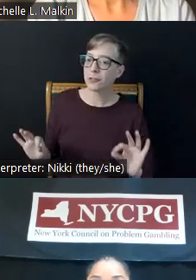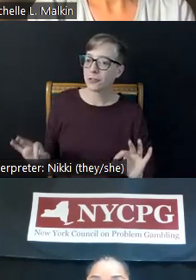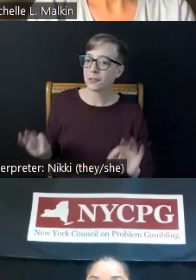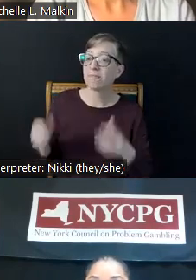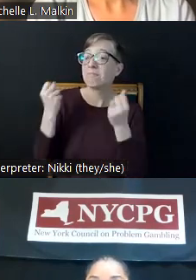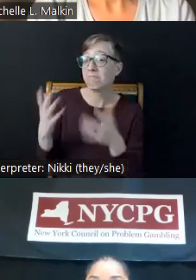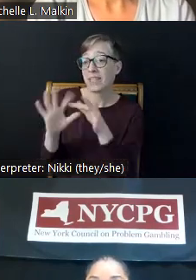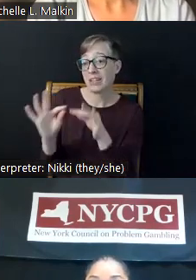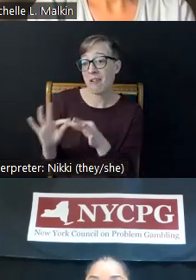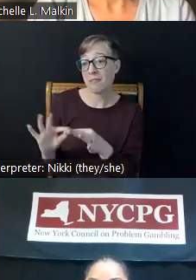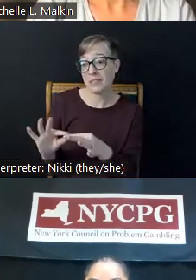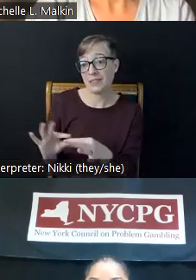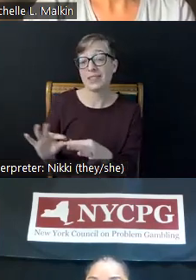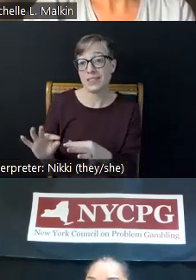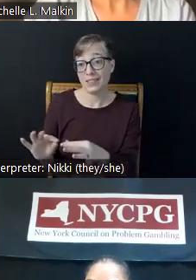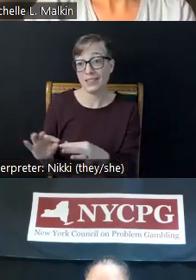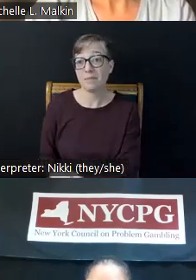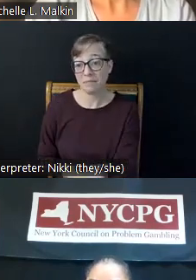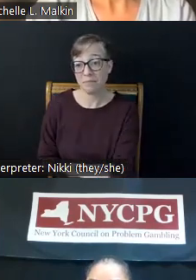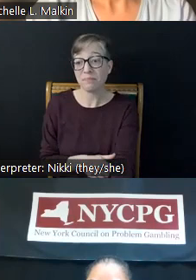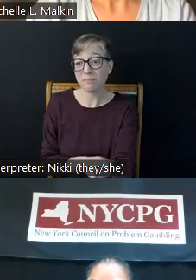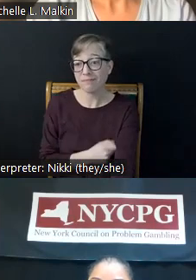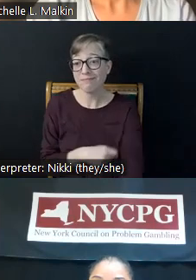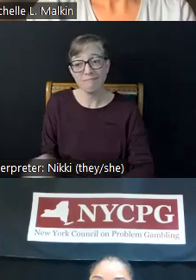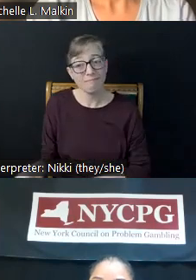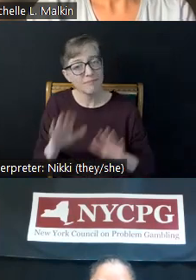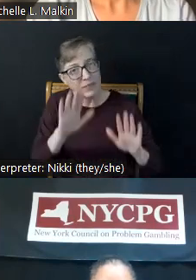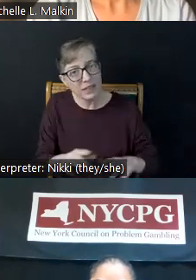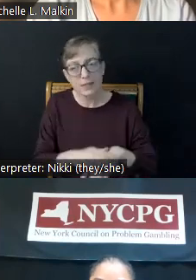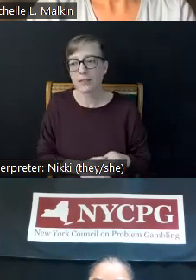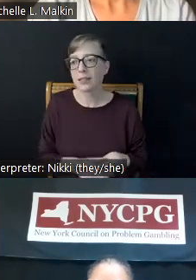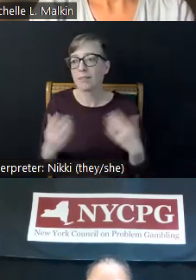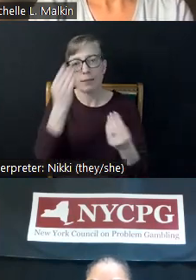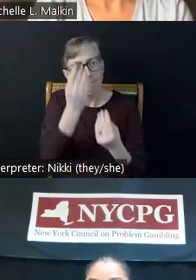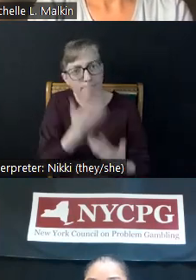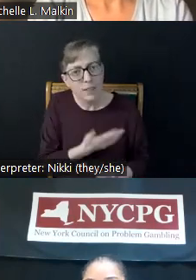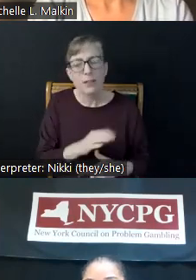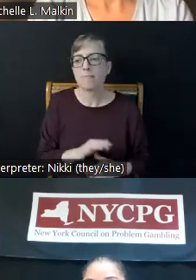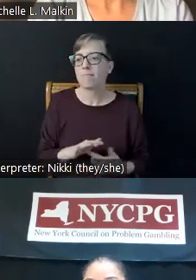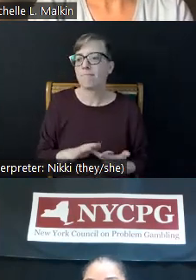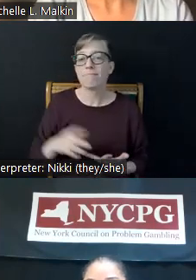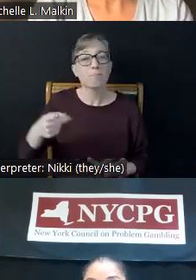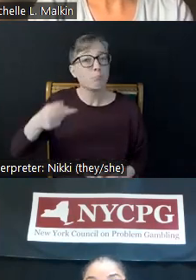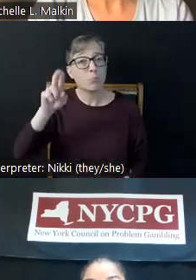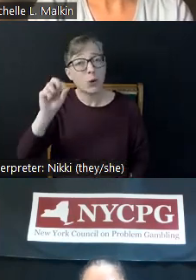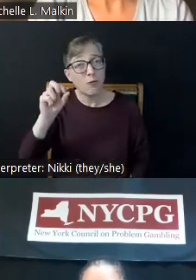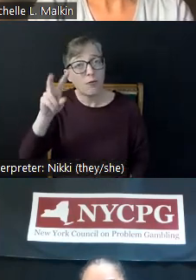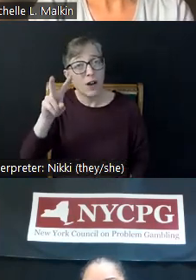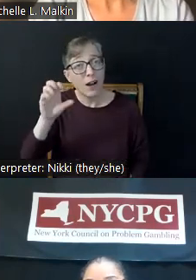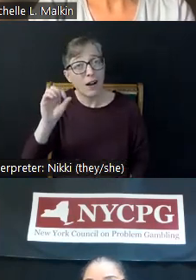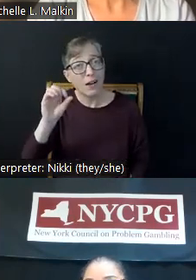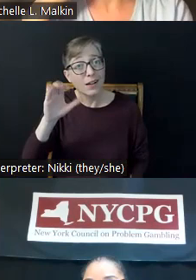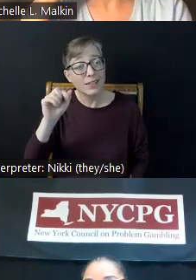comments were noted saying excellent, informative and provocative presentation,